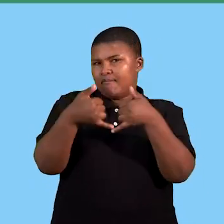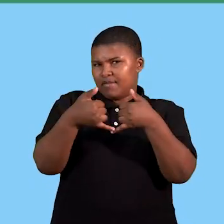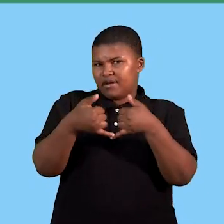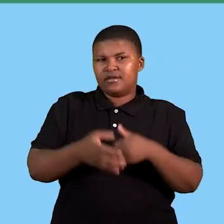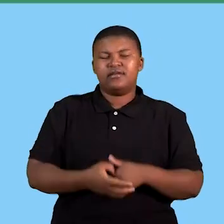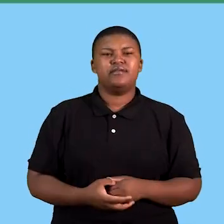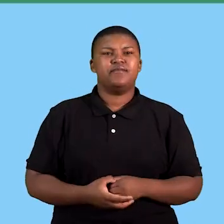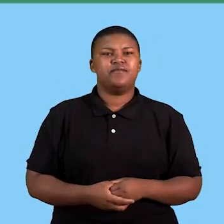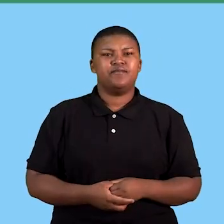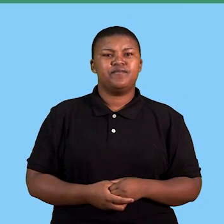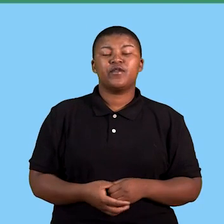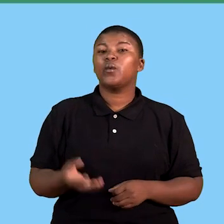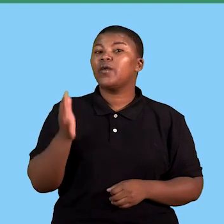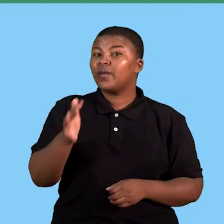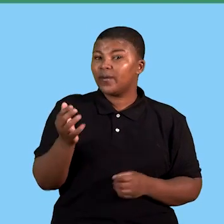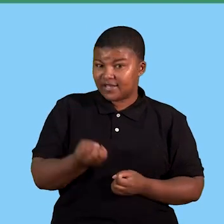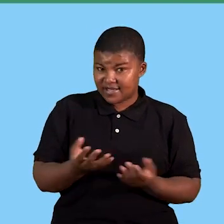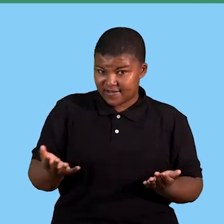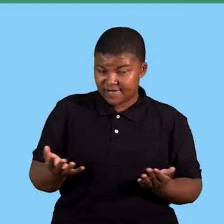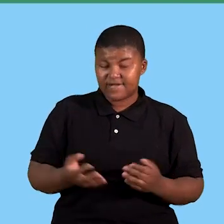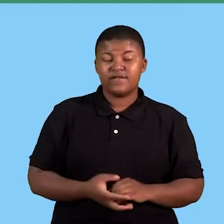company that will deliver